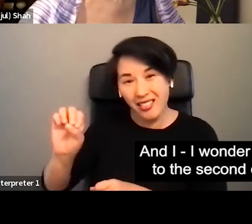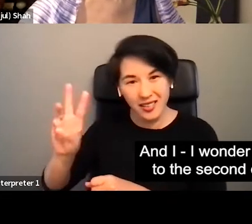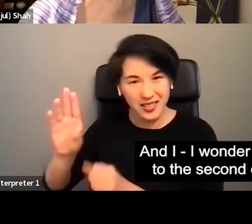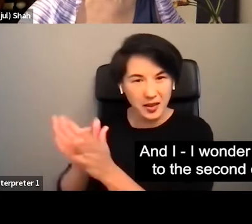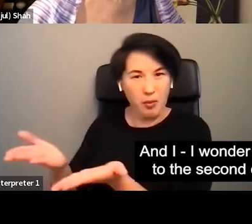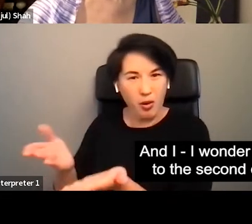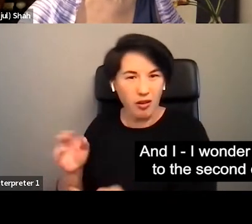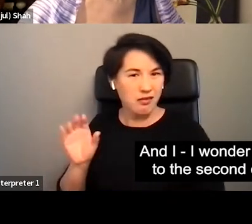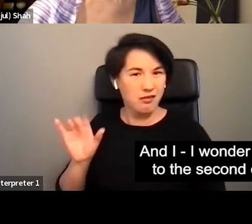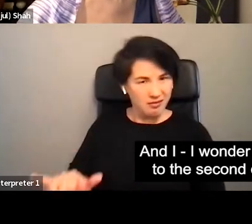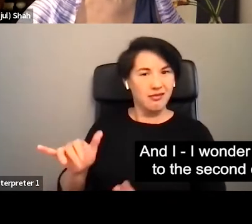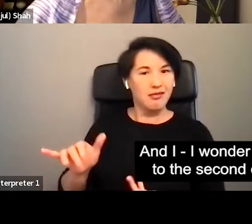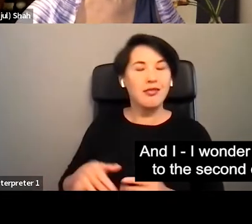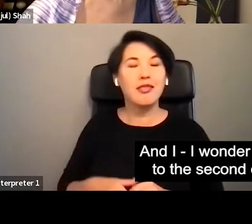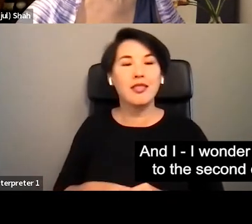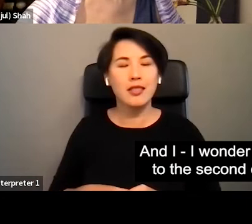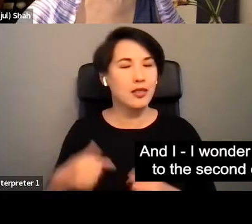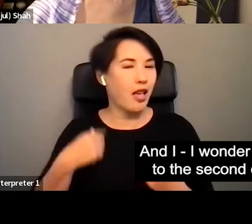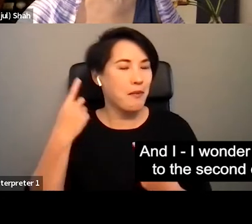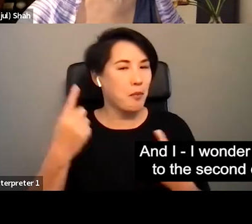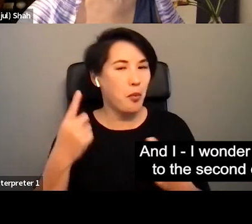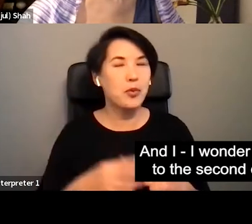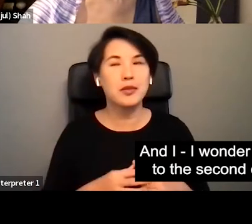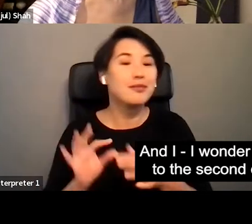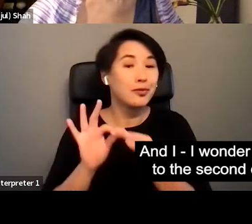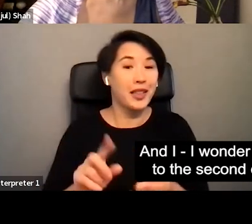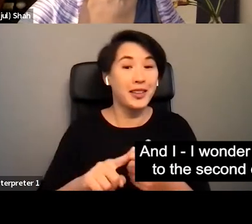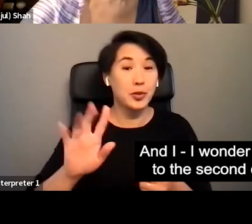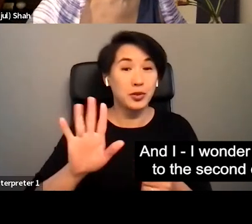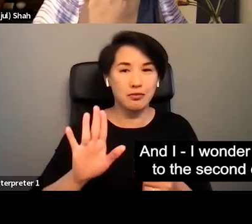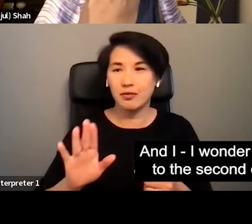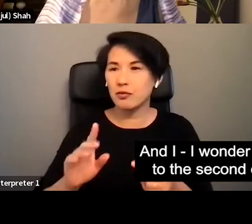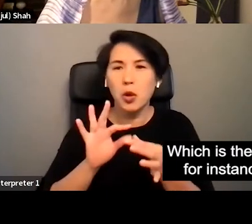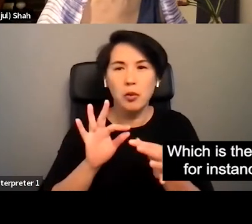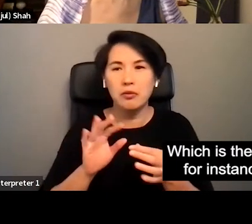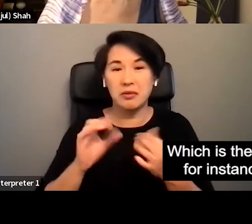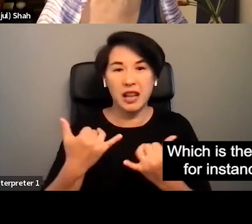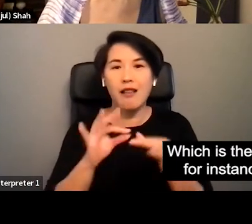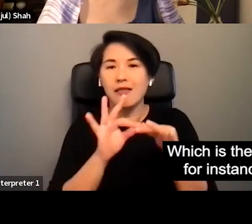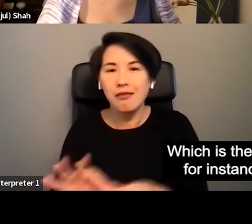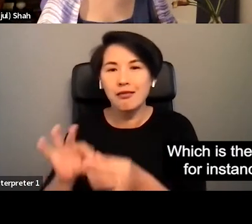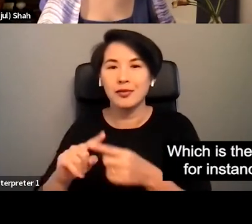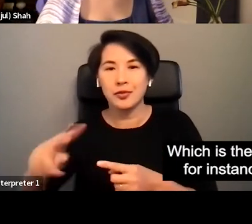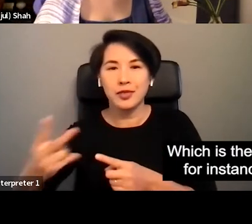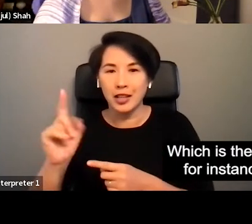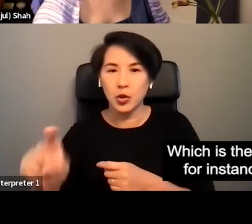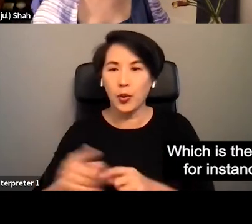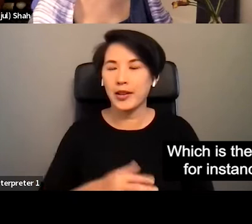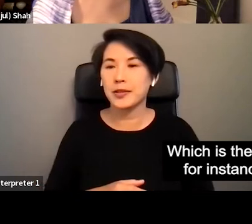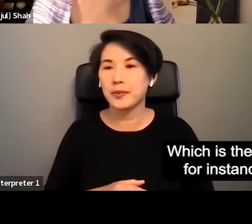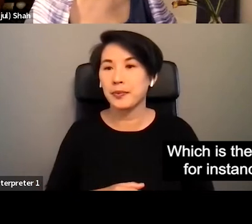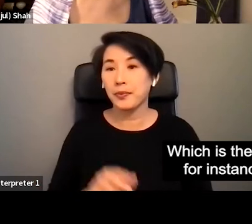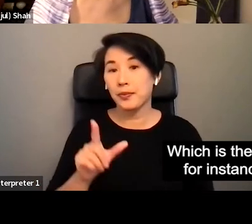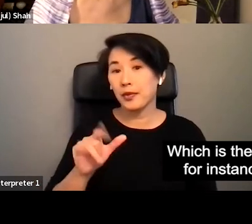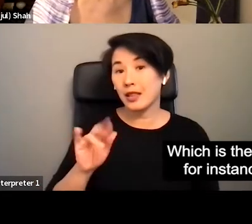And I wonder, this is actually related to the second question that I have, which is the way lyrical